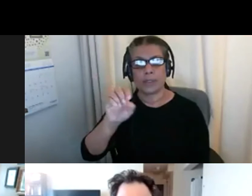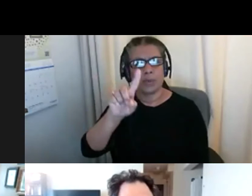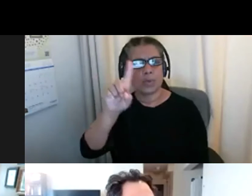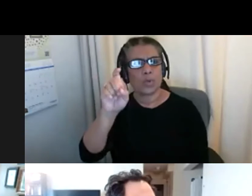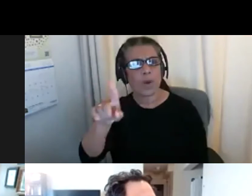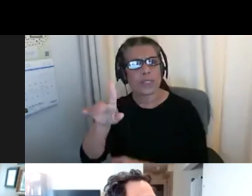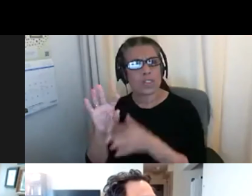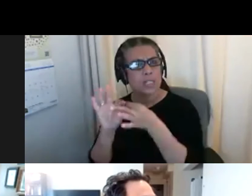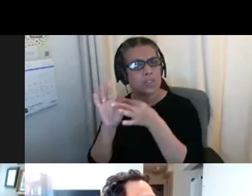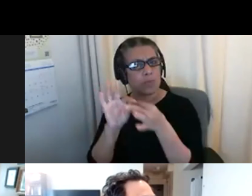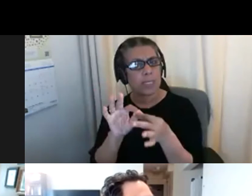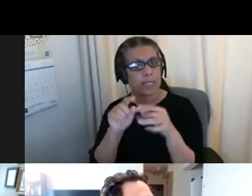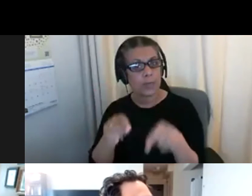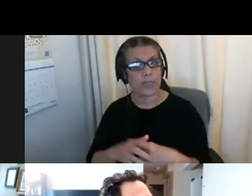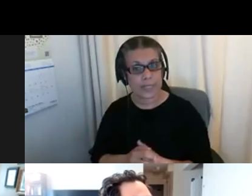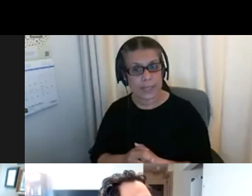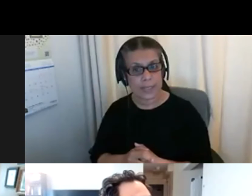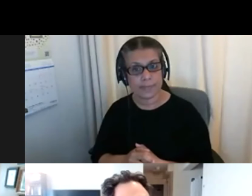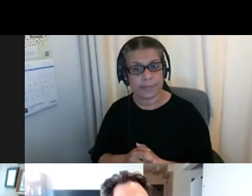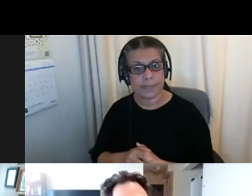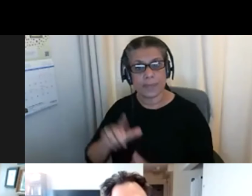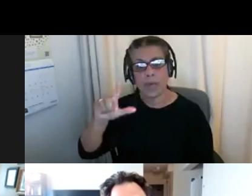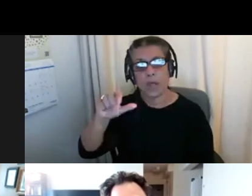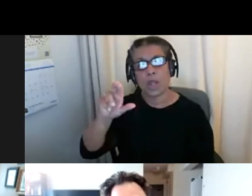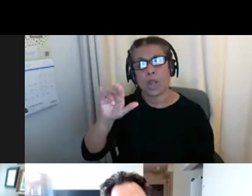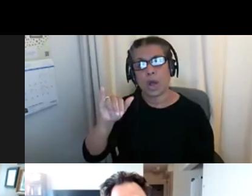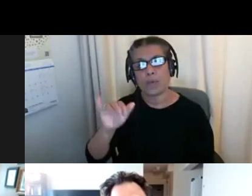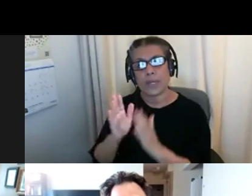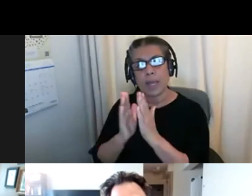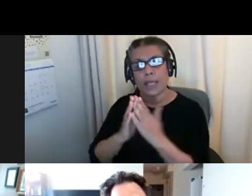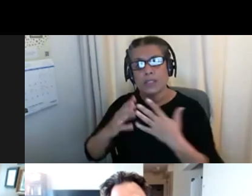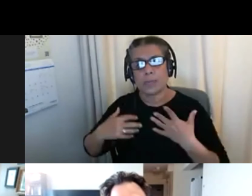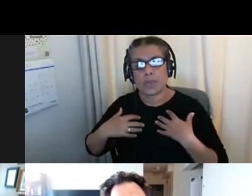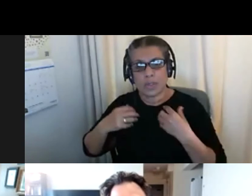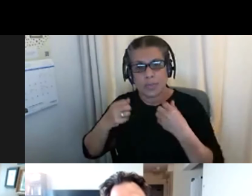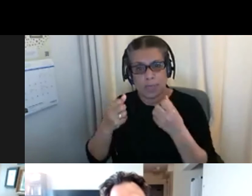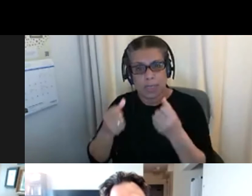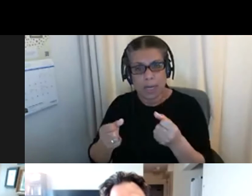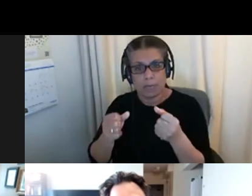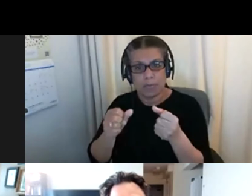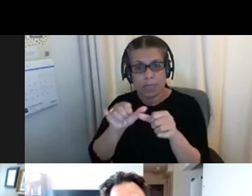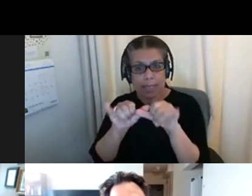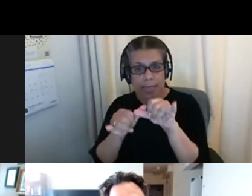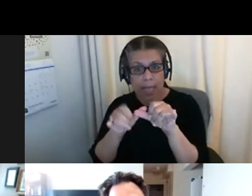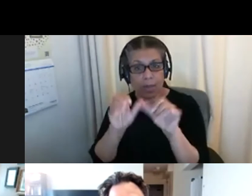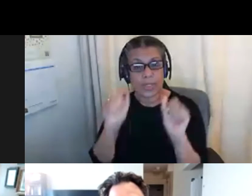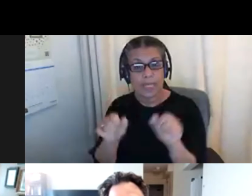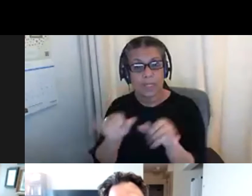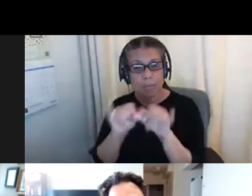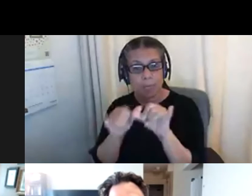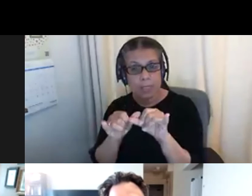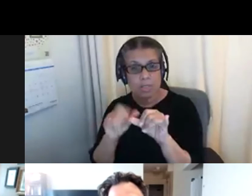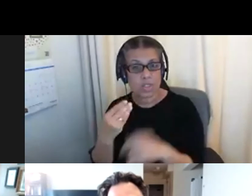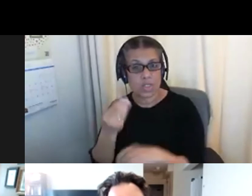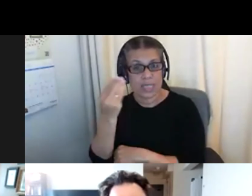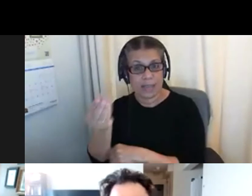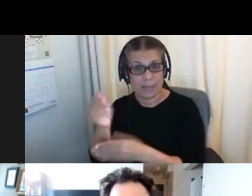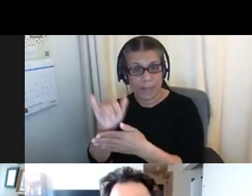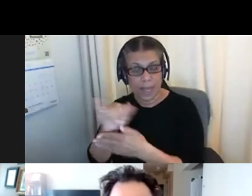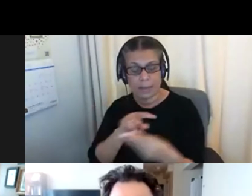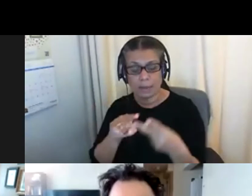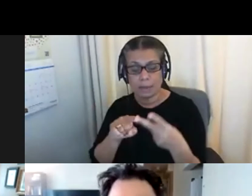somewhat related. And Laurie asked about the recovery capital scale and a viewer measure can be used together with that. And Deb asked,